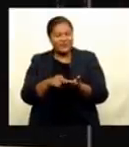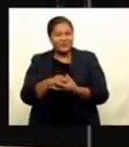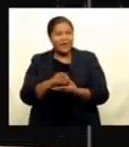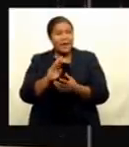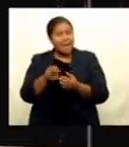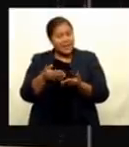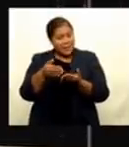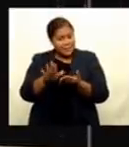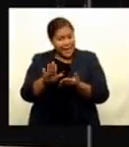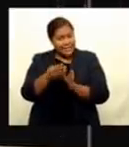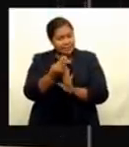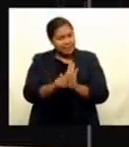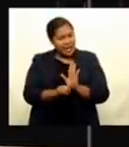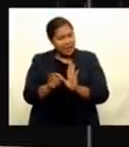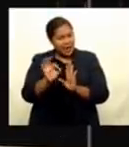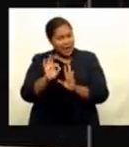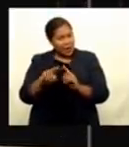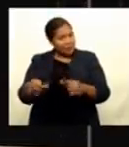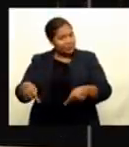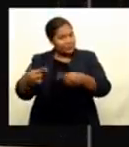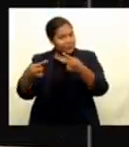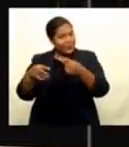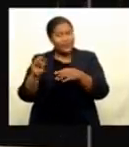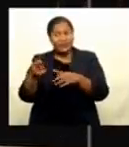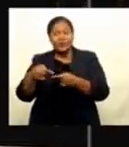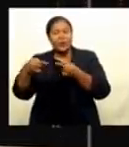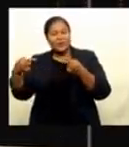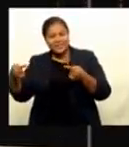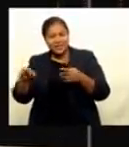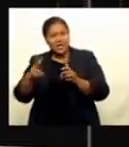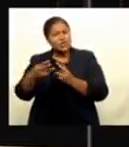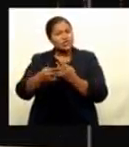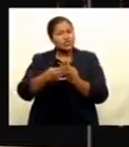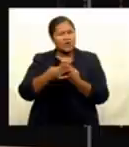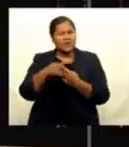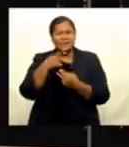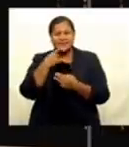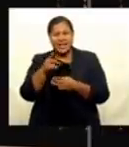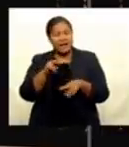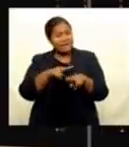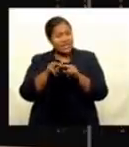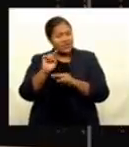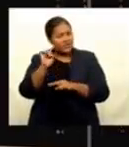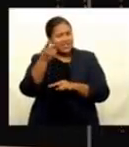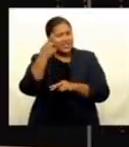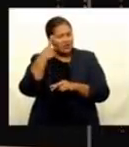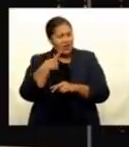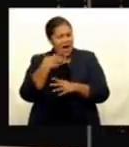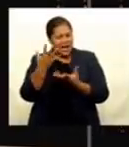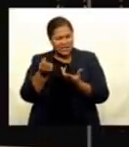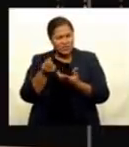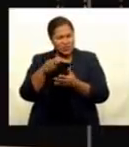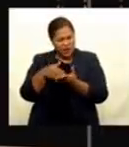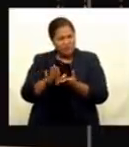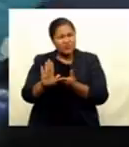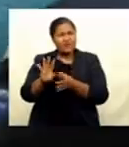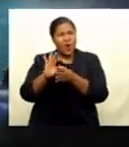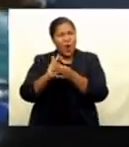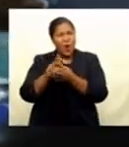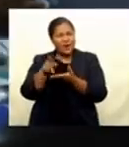bill didn't come without a fight from the opposition, with SODELPA claiming that Fiji First is only trying to solidify its position.